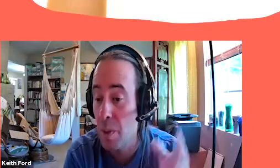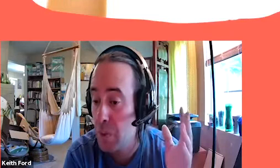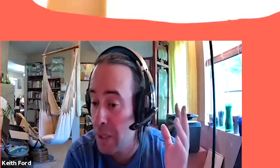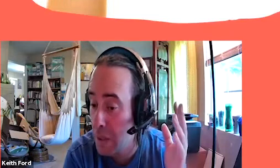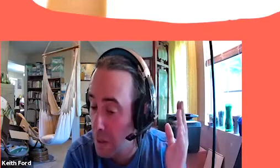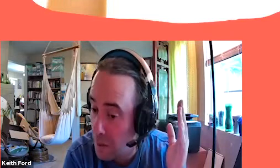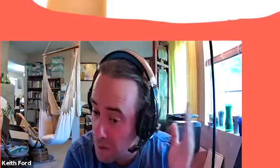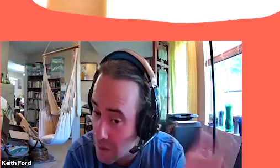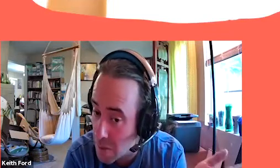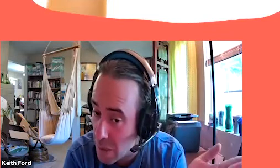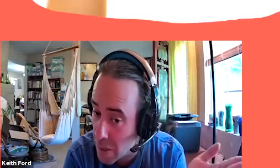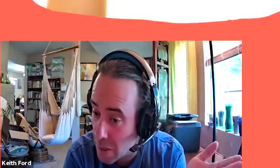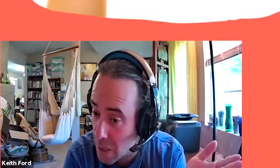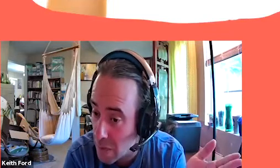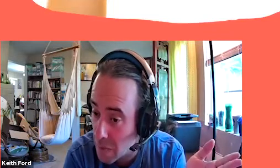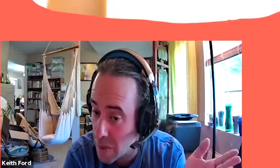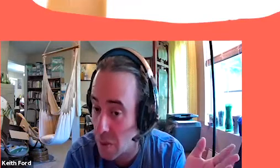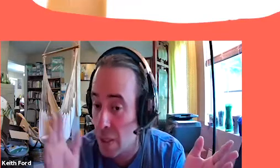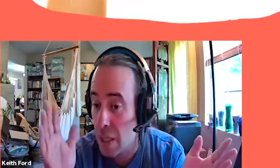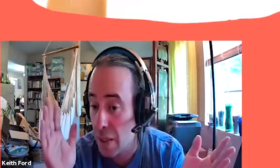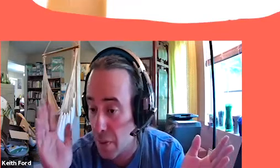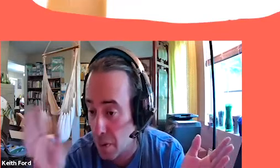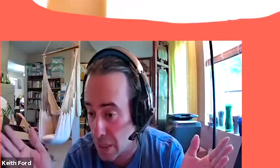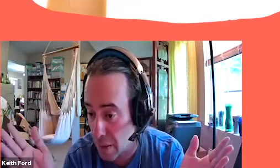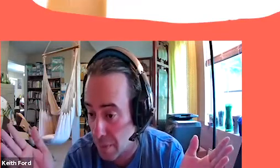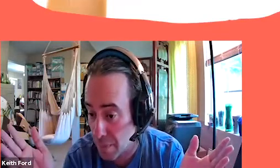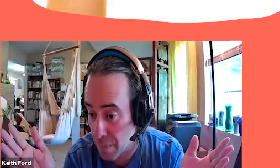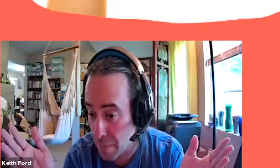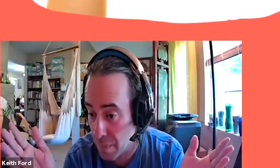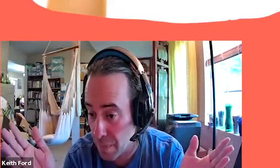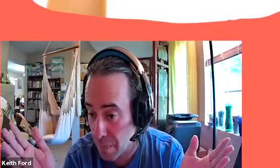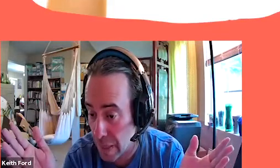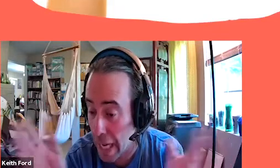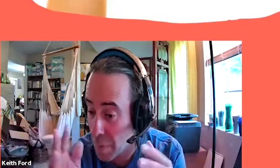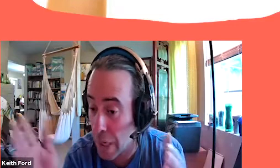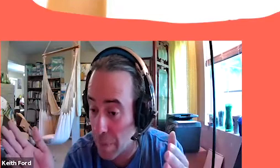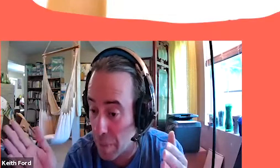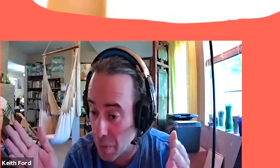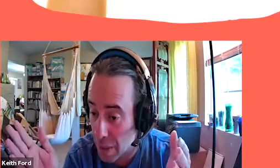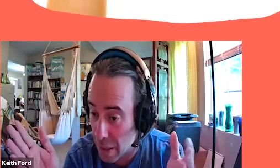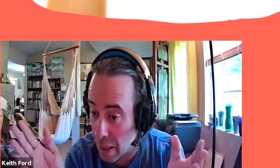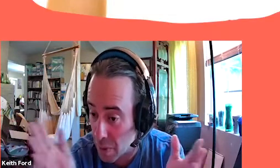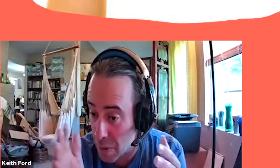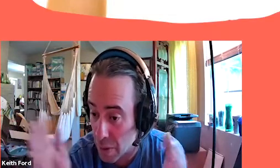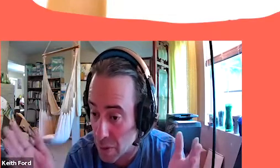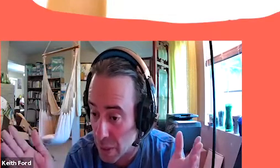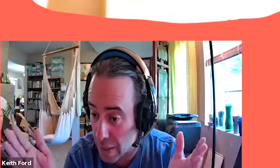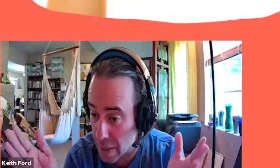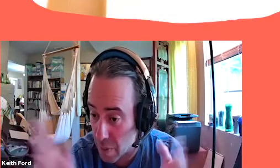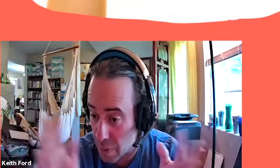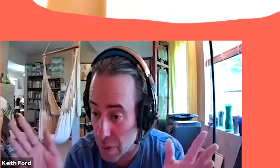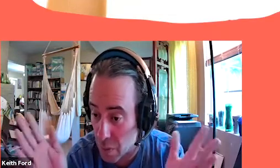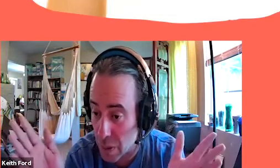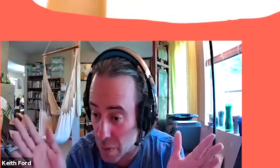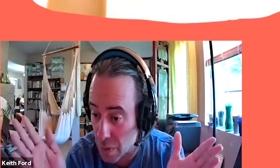occur between the 6th week of the semester and the 13th. And they have to be wrapped up between those 2